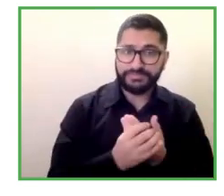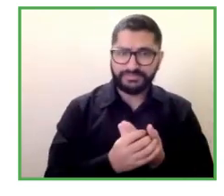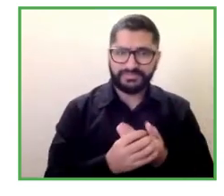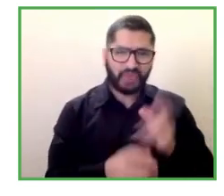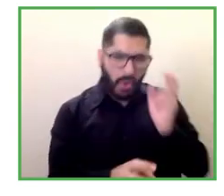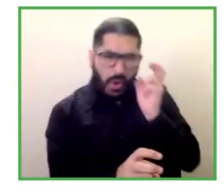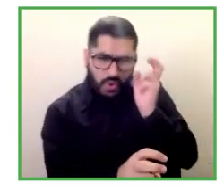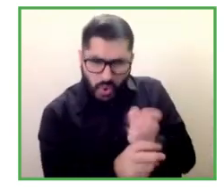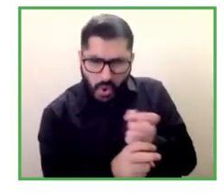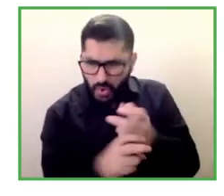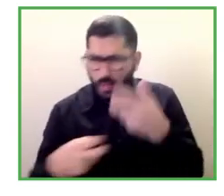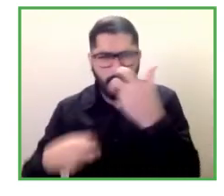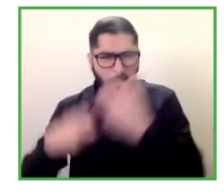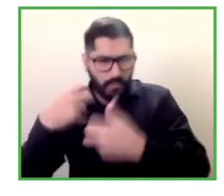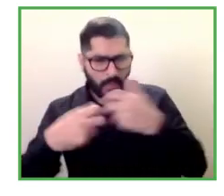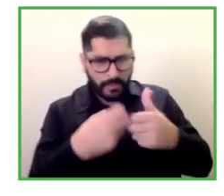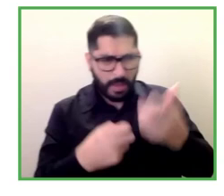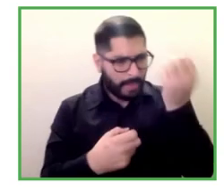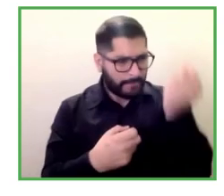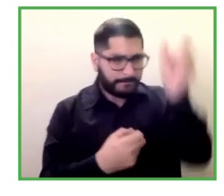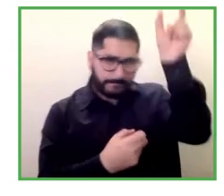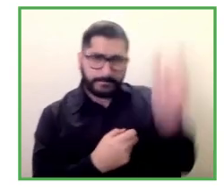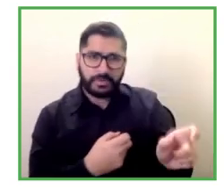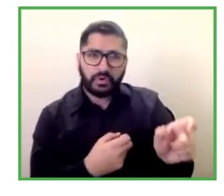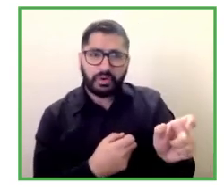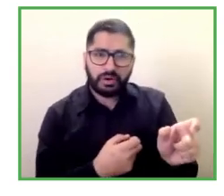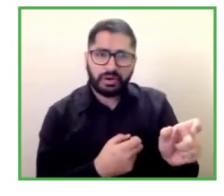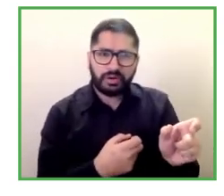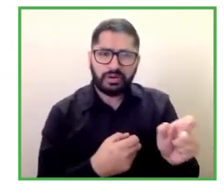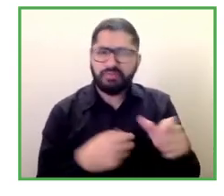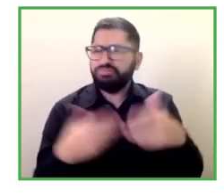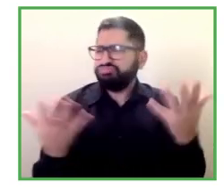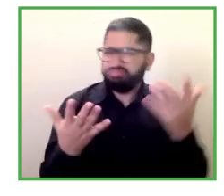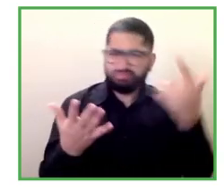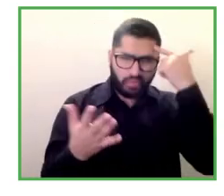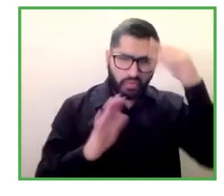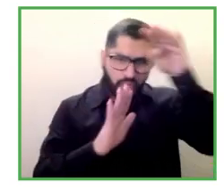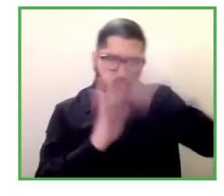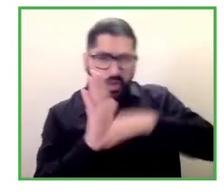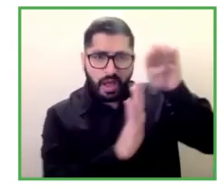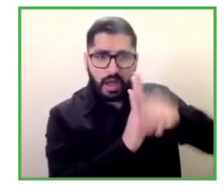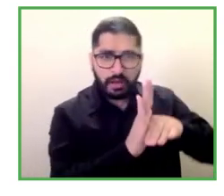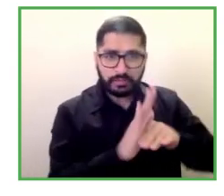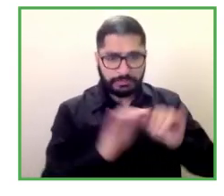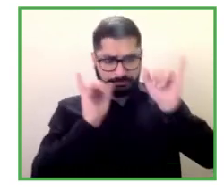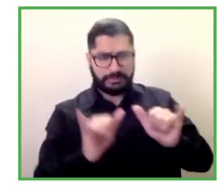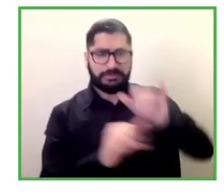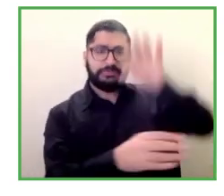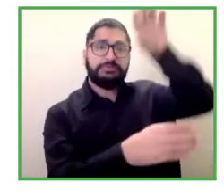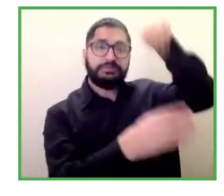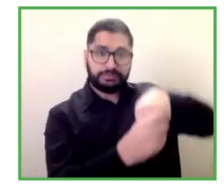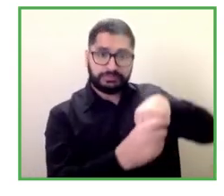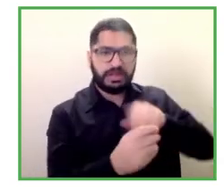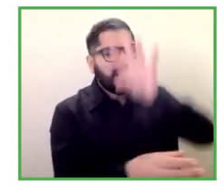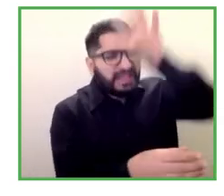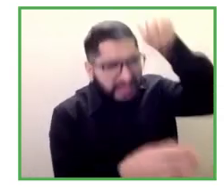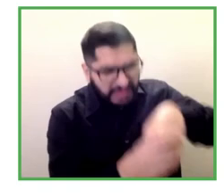workforce. And so we see states implementing policies around stay at work, return to